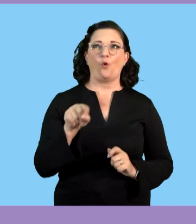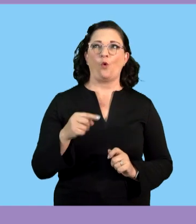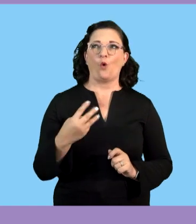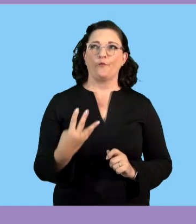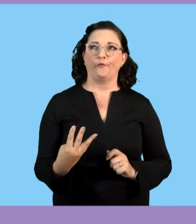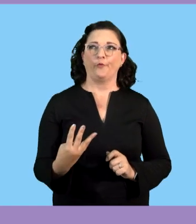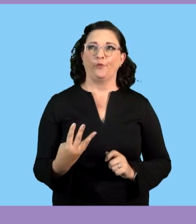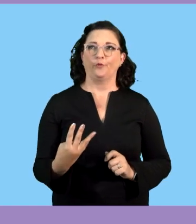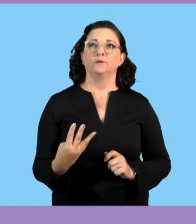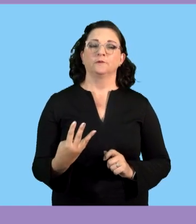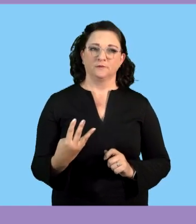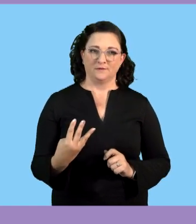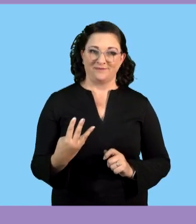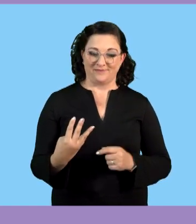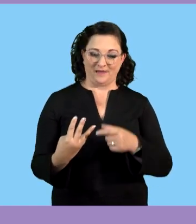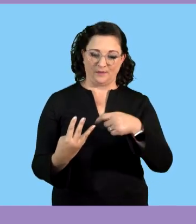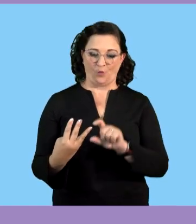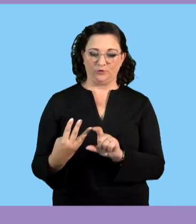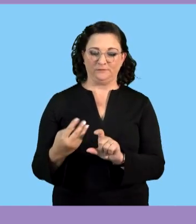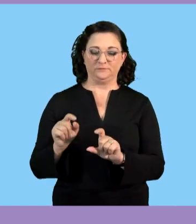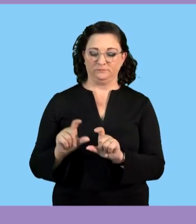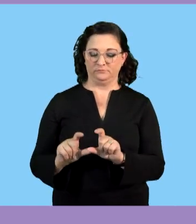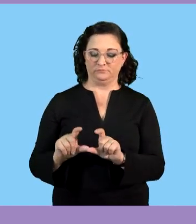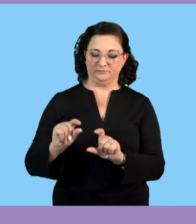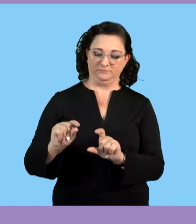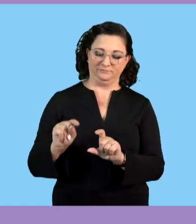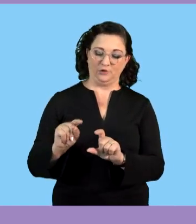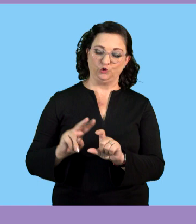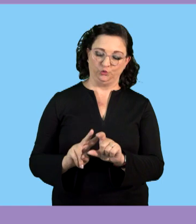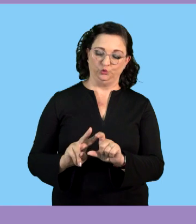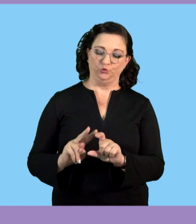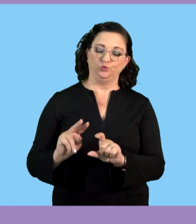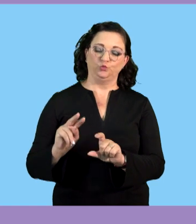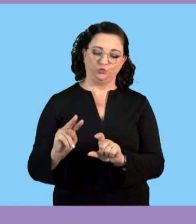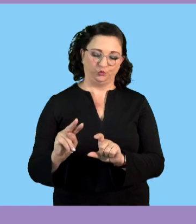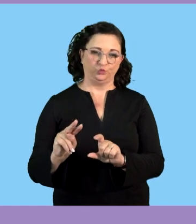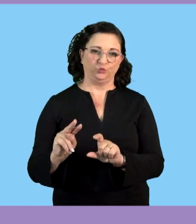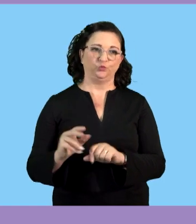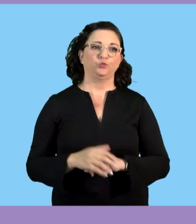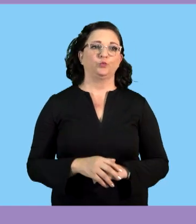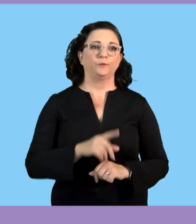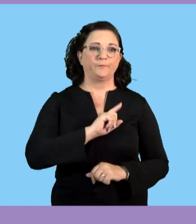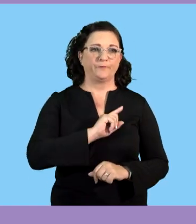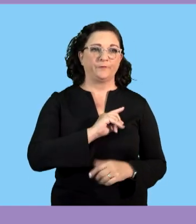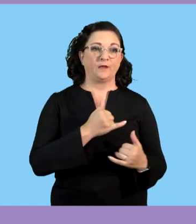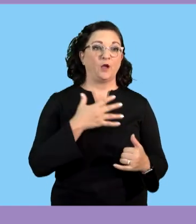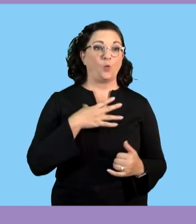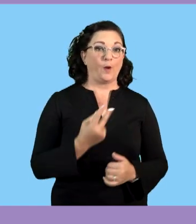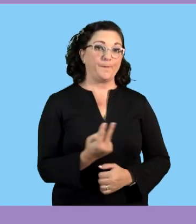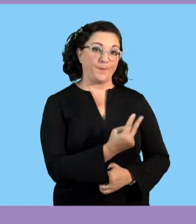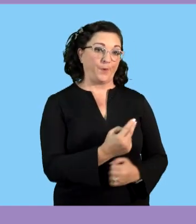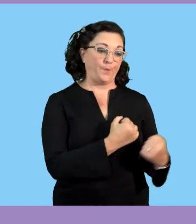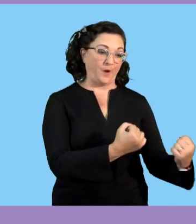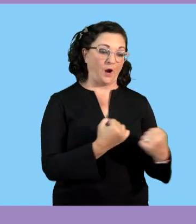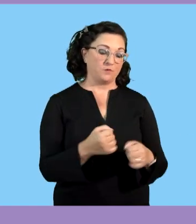1/4 is 1 divided by 2 squared. And if we want to make the 2 powers